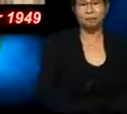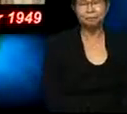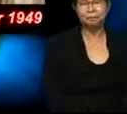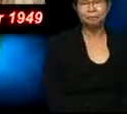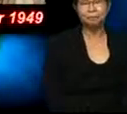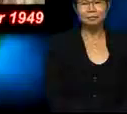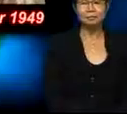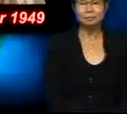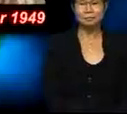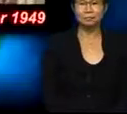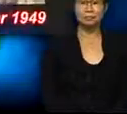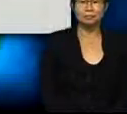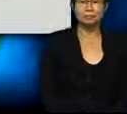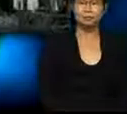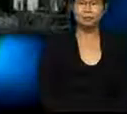1949.